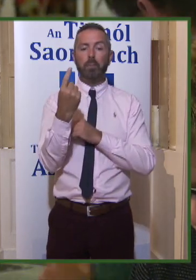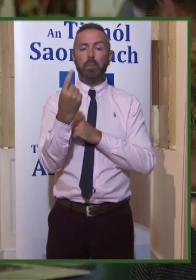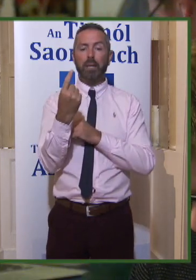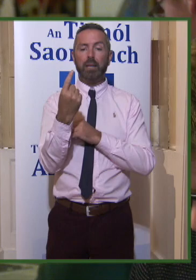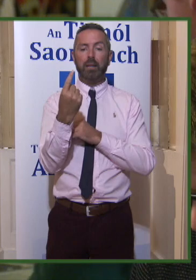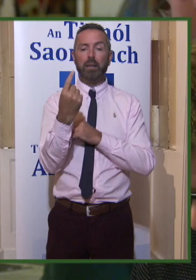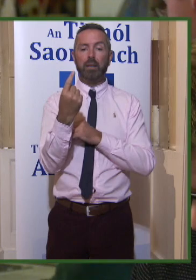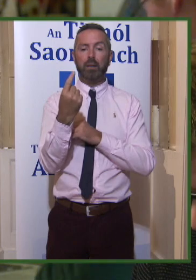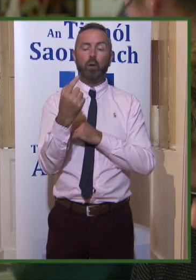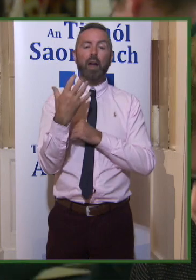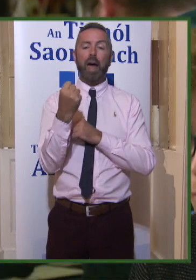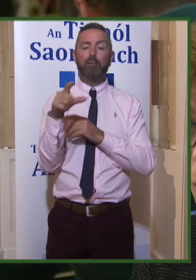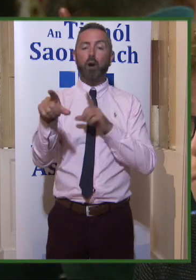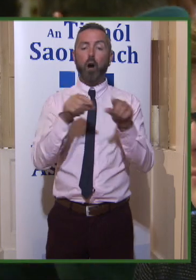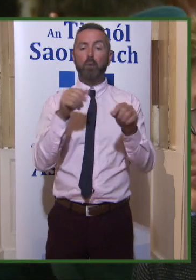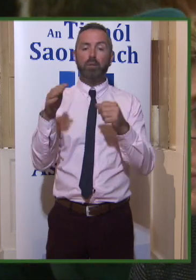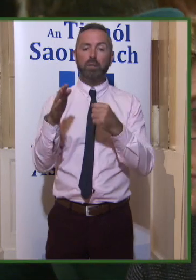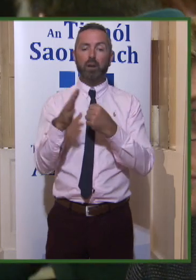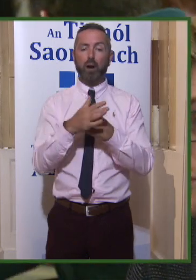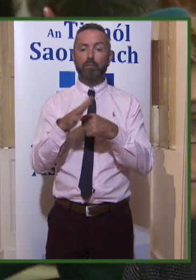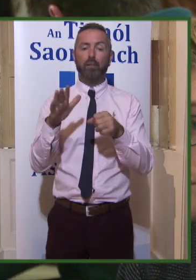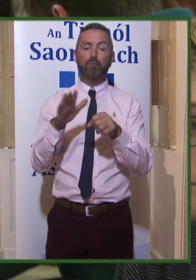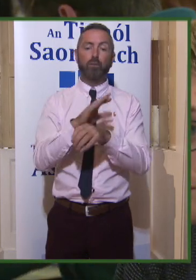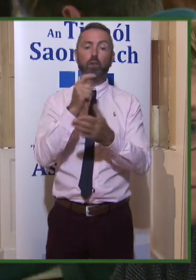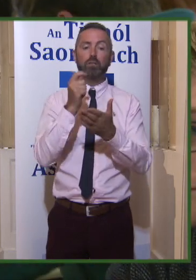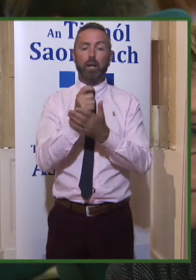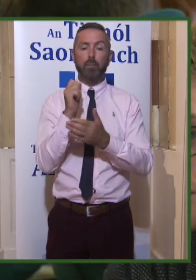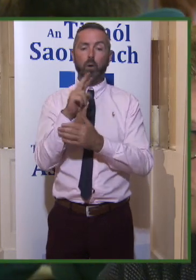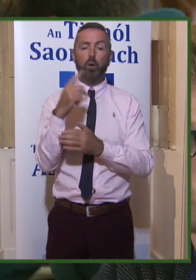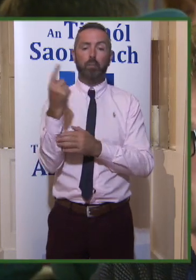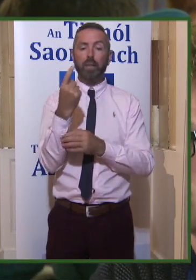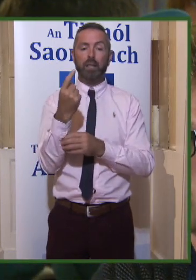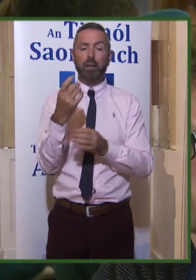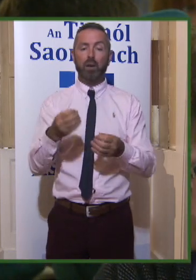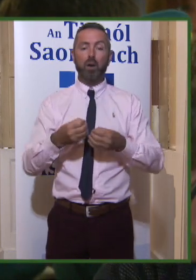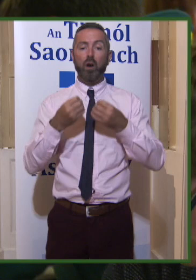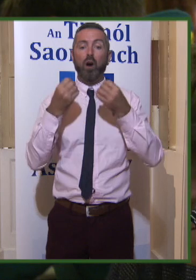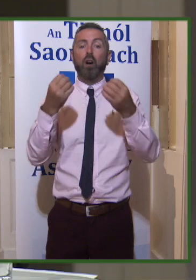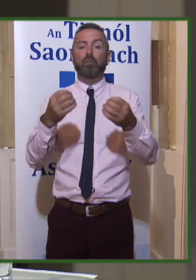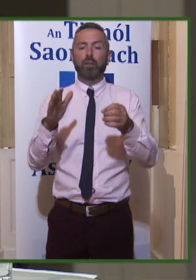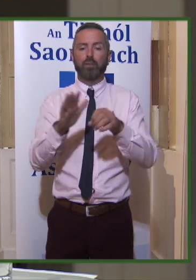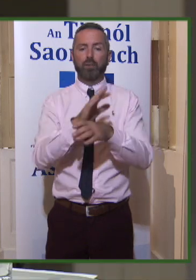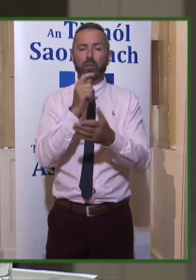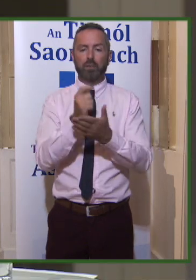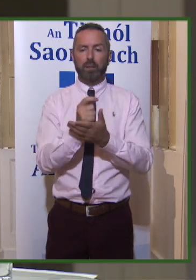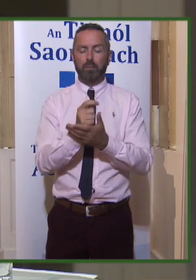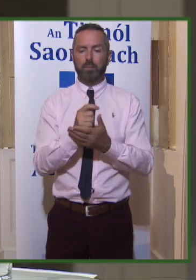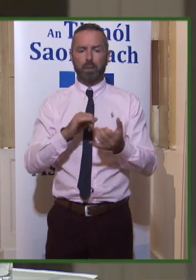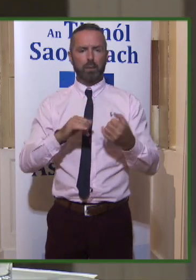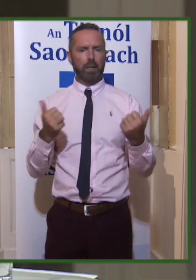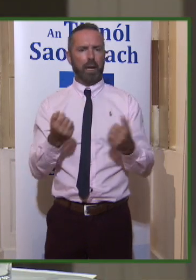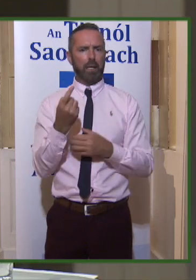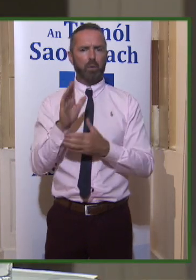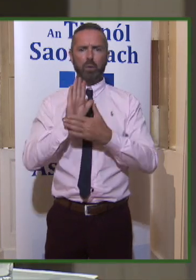the option of a full-time position or be offered a full-time position. Have the option. Anyone against that? Okay,